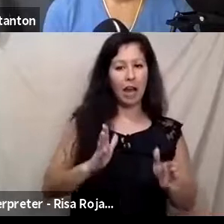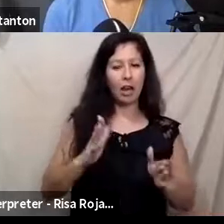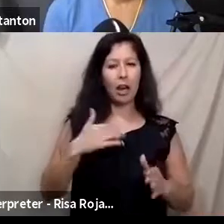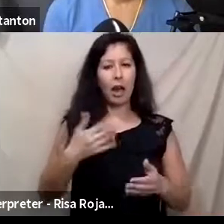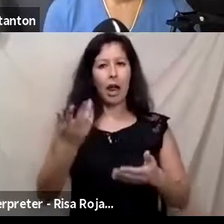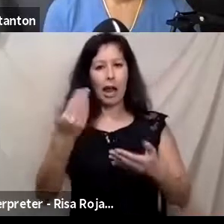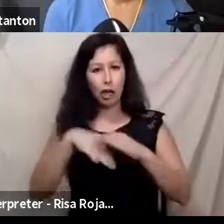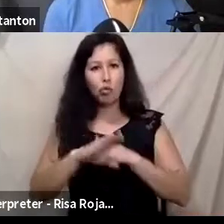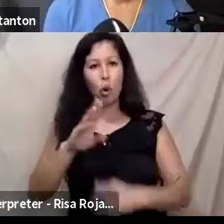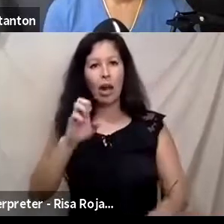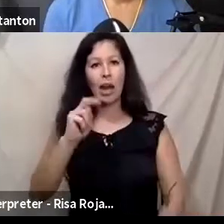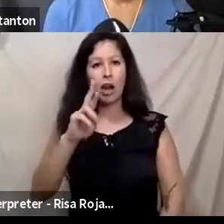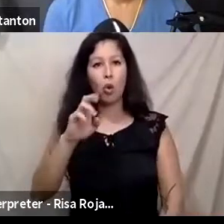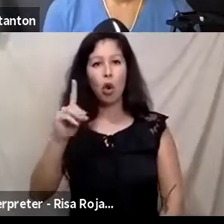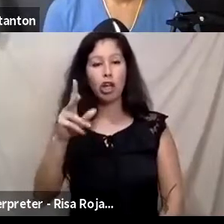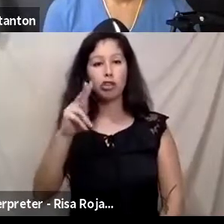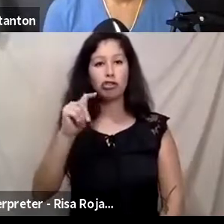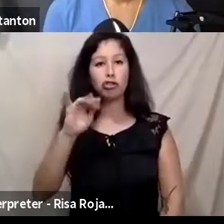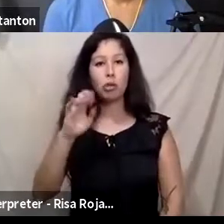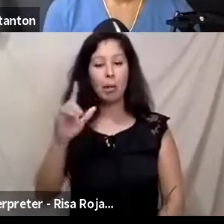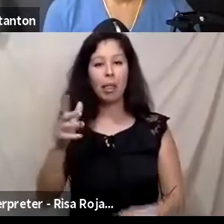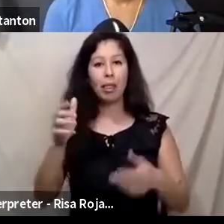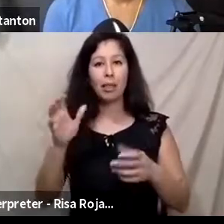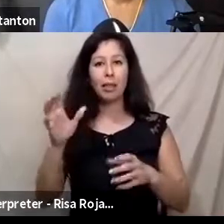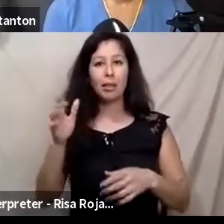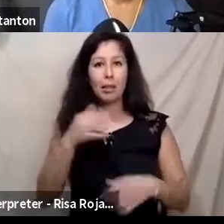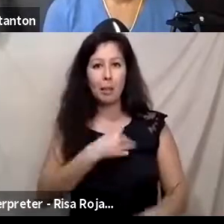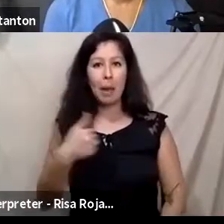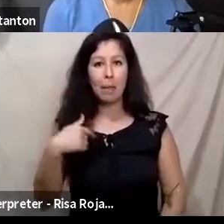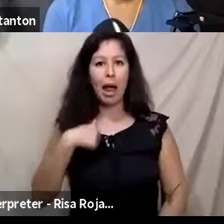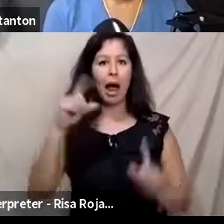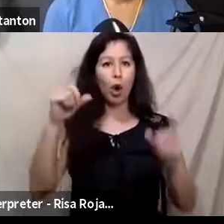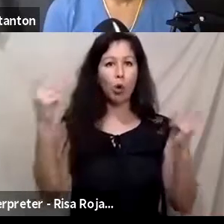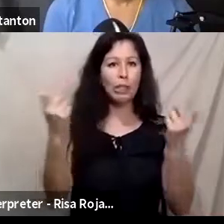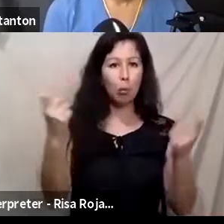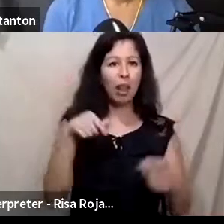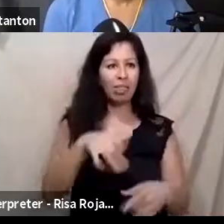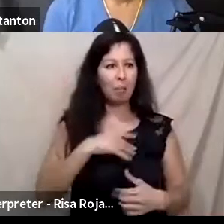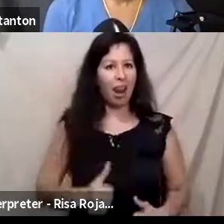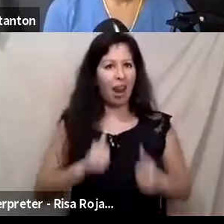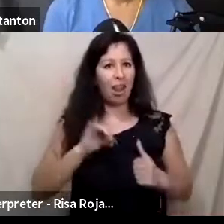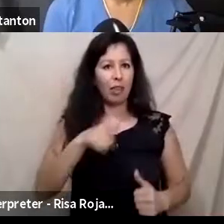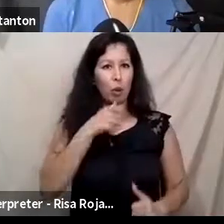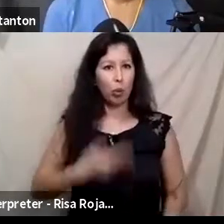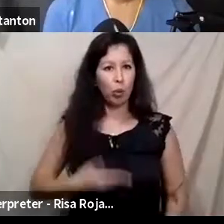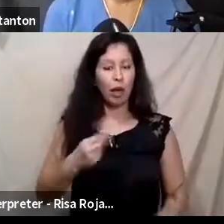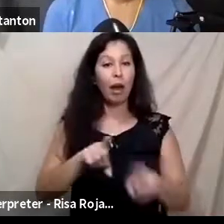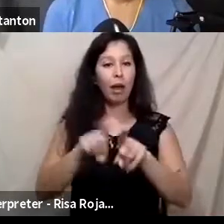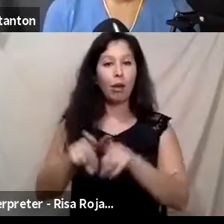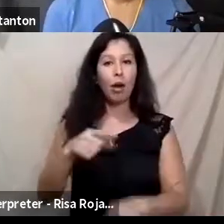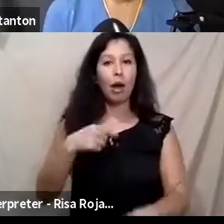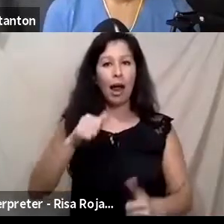tribal member. I have this, you know, I go to ceremonies like this is my life, this is who I am. And also, you know,